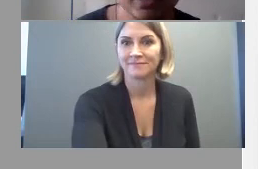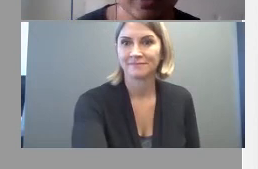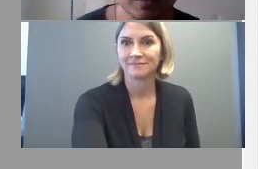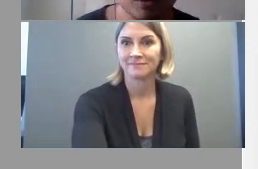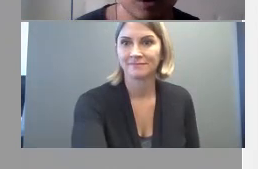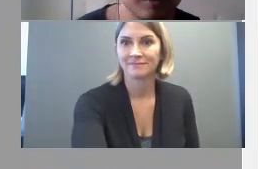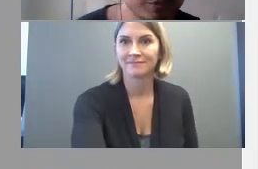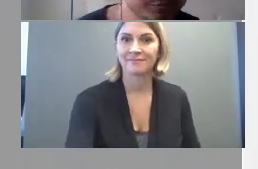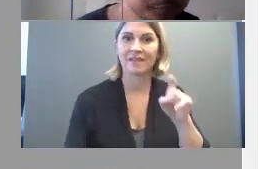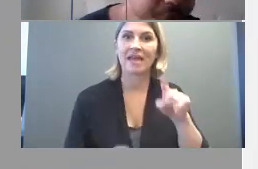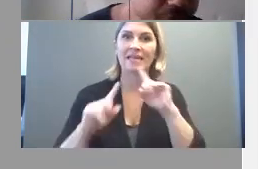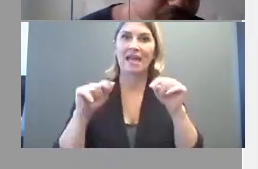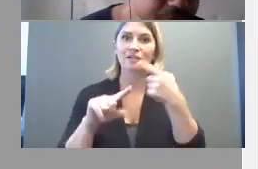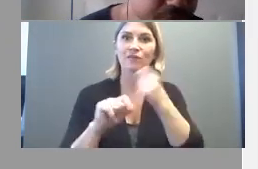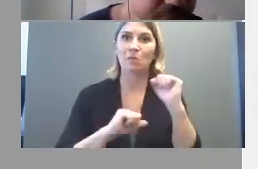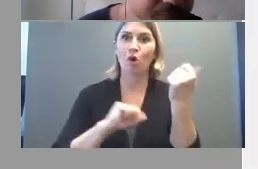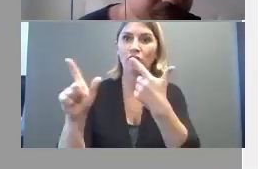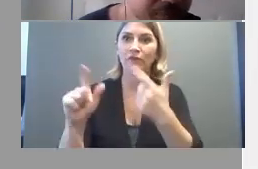I need answers from all of you.